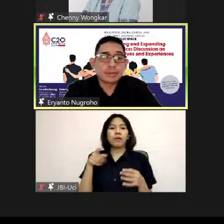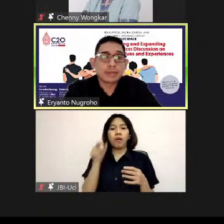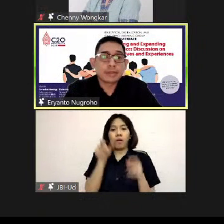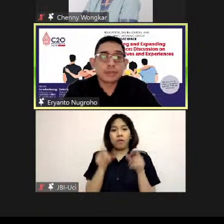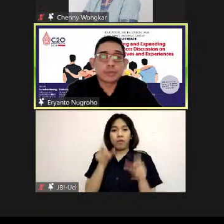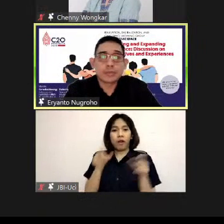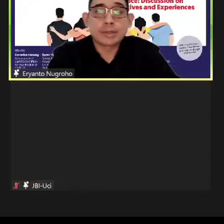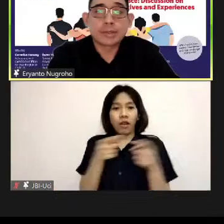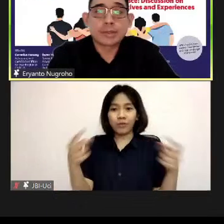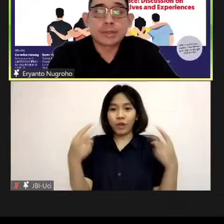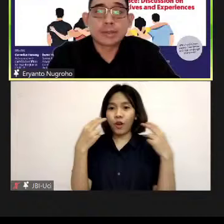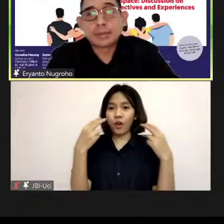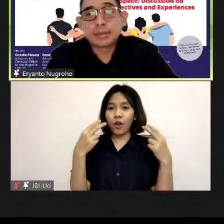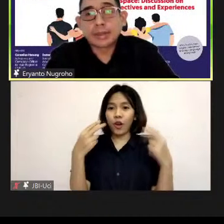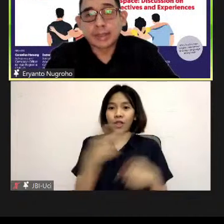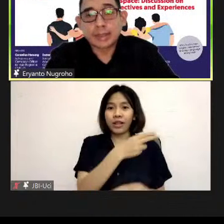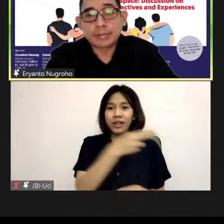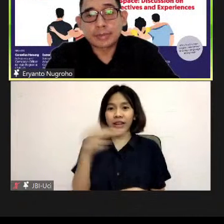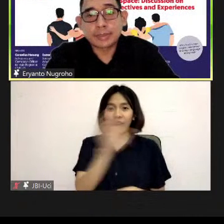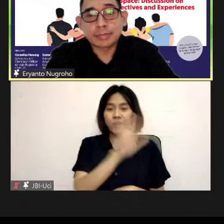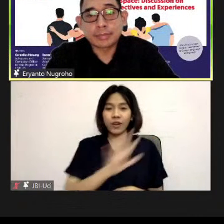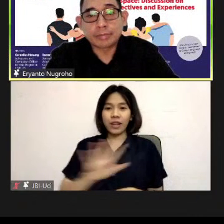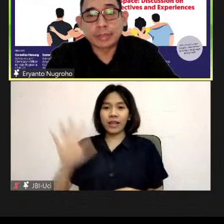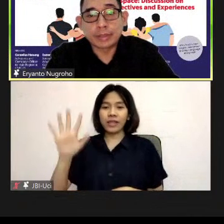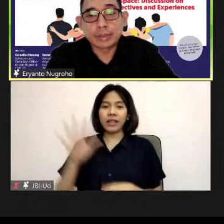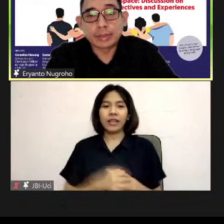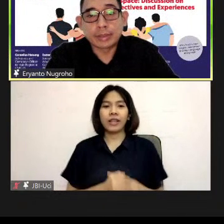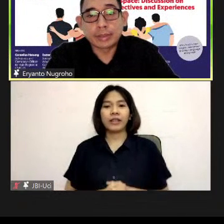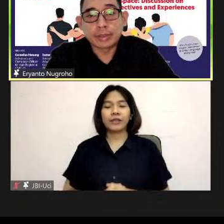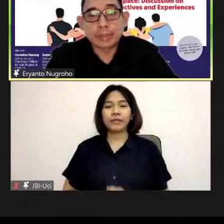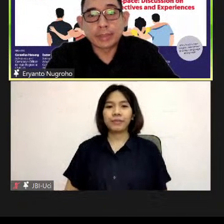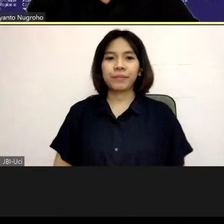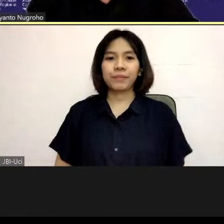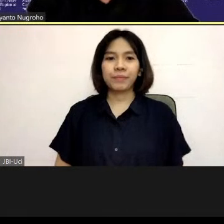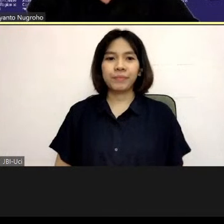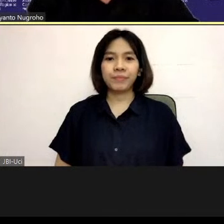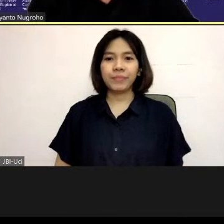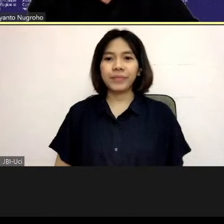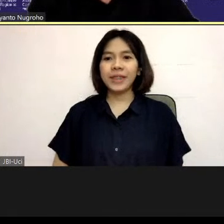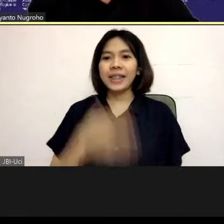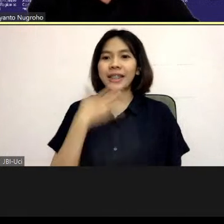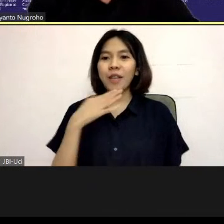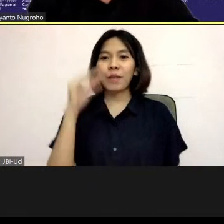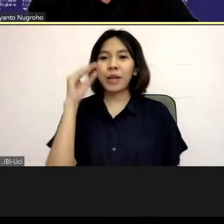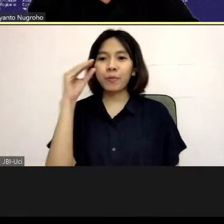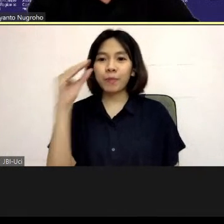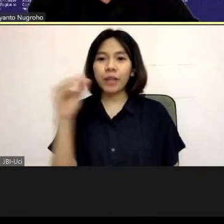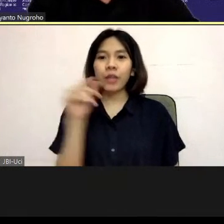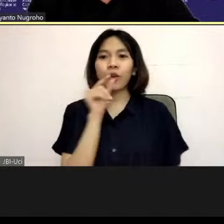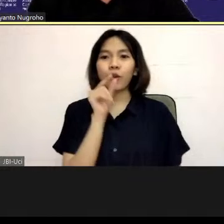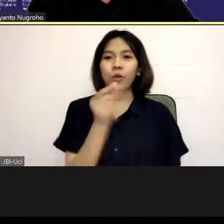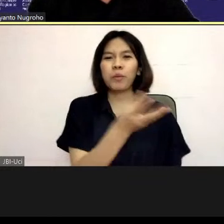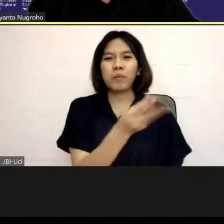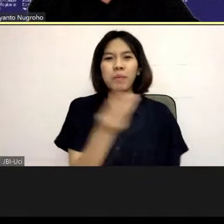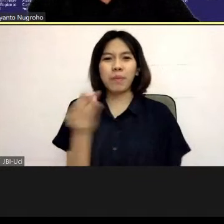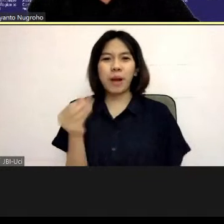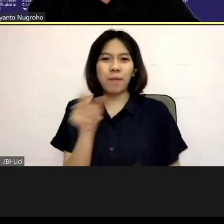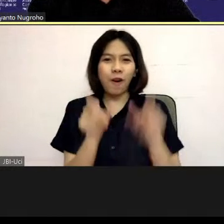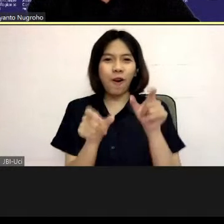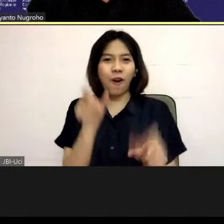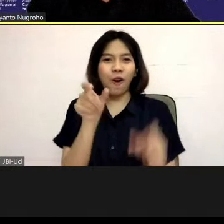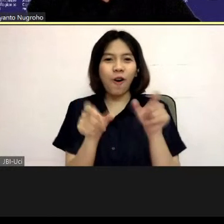zone. And good morning, I guess, for some of the participants and speakers from different time